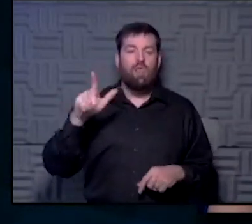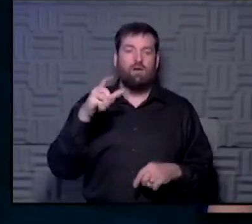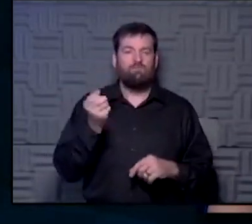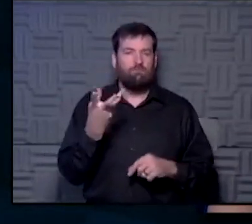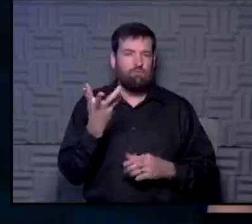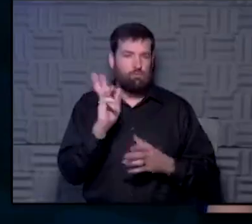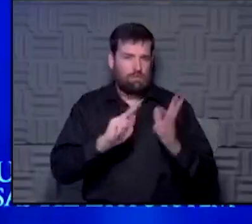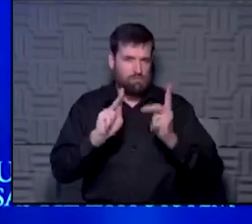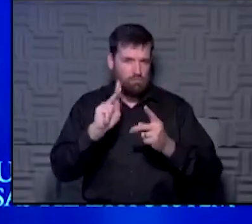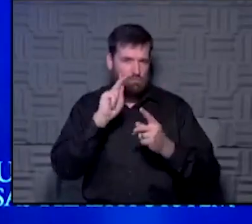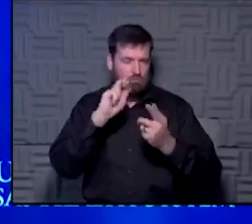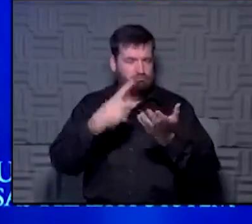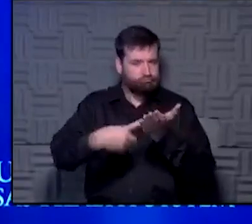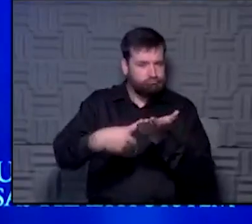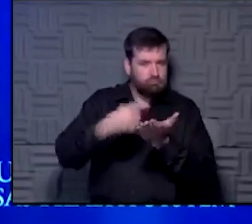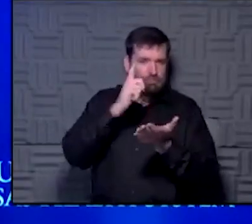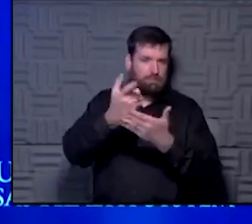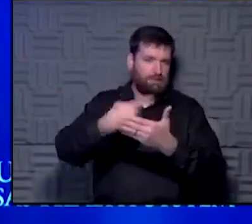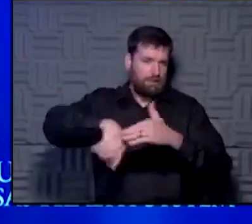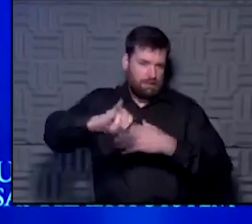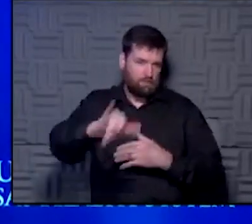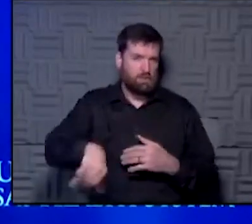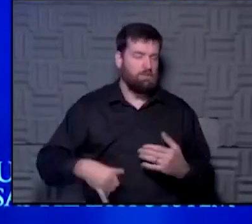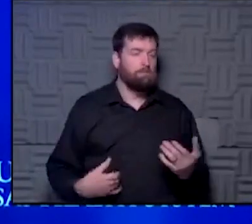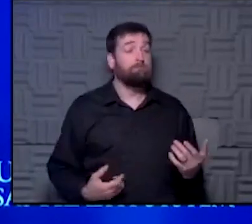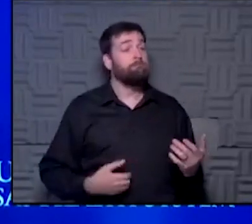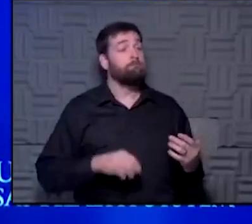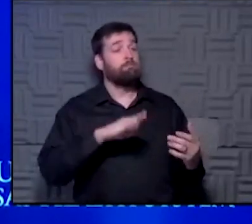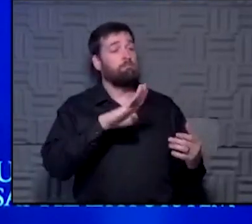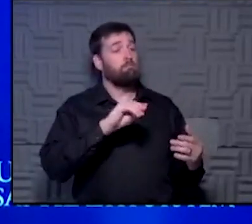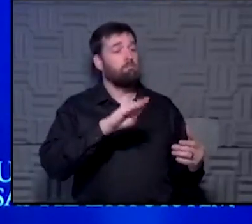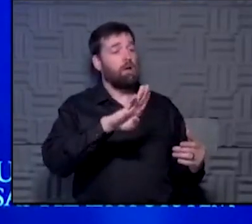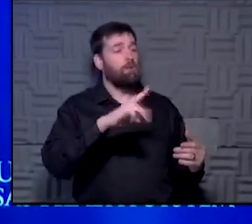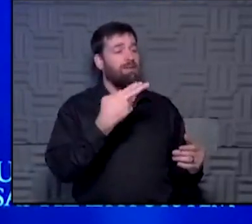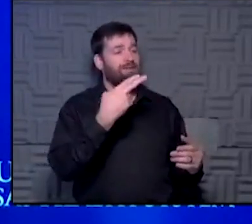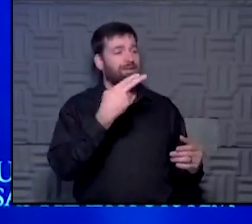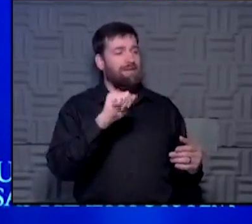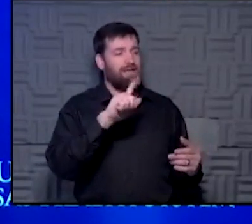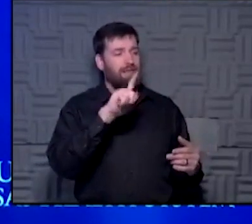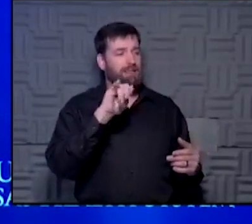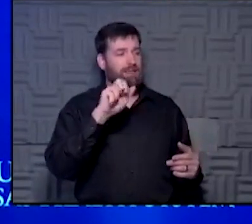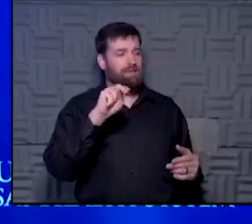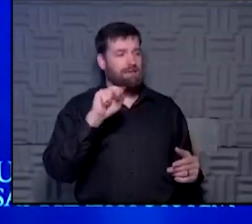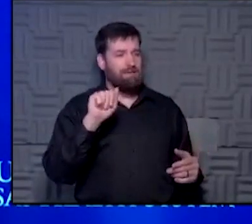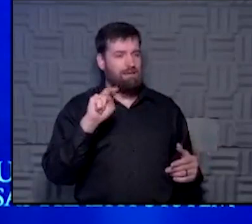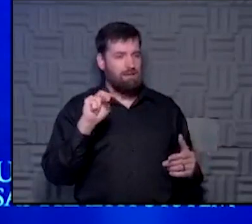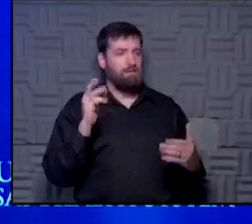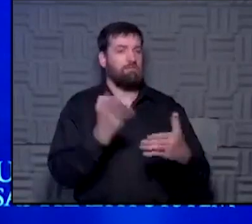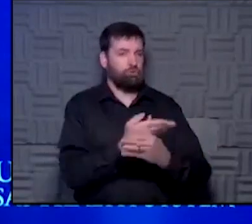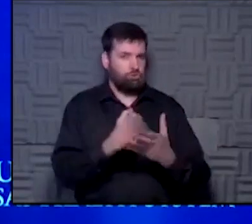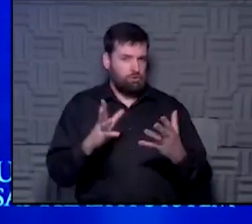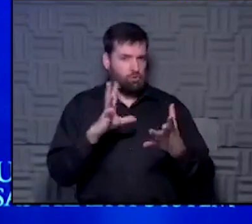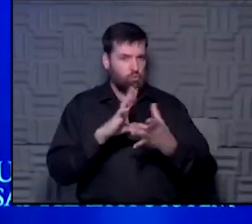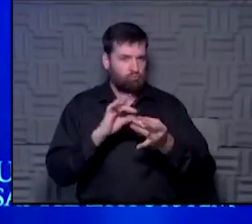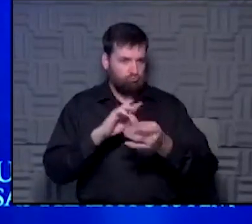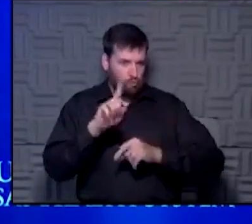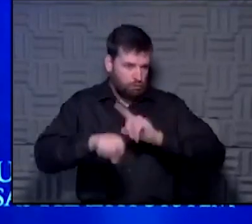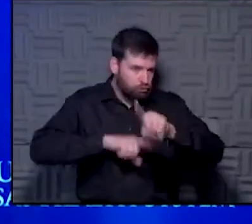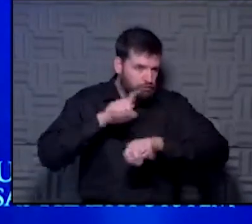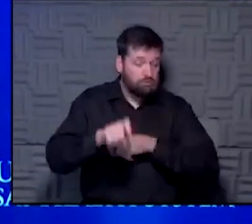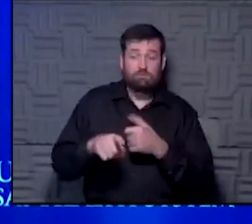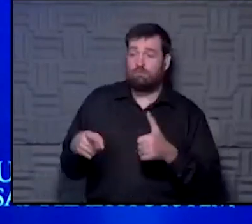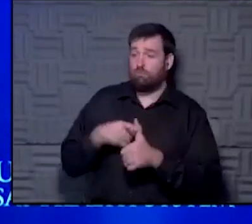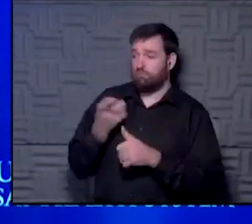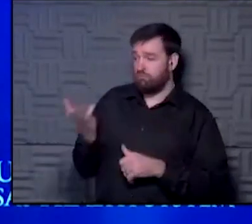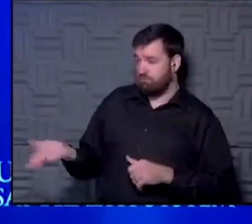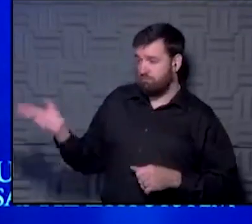that pledge and update us on that, too. So thank you. Bob Hallinan is with us in studio to share your questions. But first, let's check with the